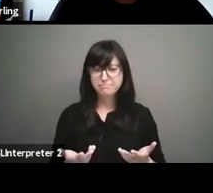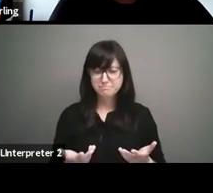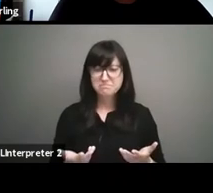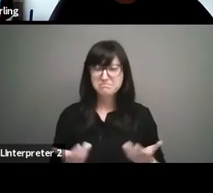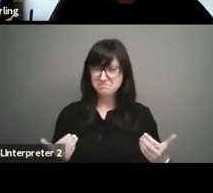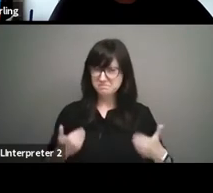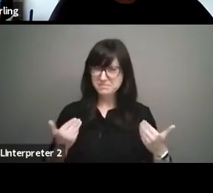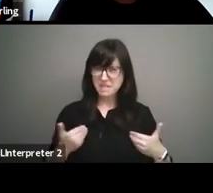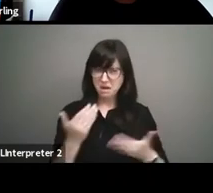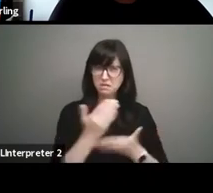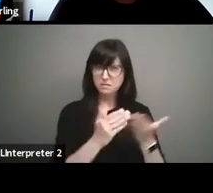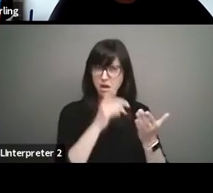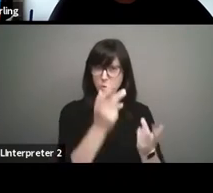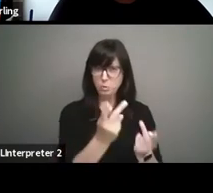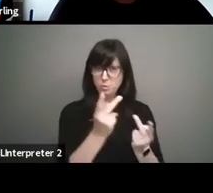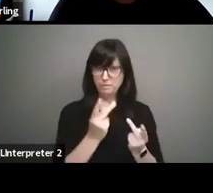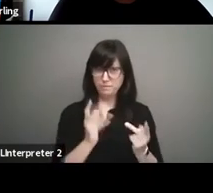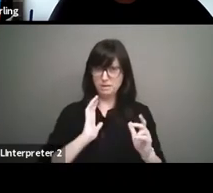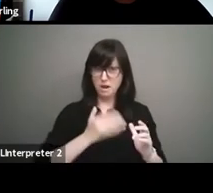that we work with,